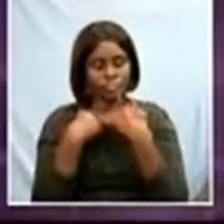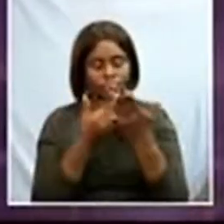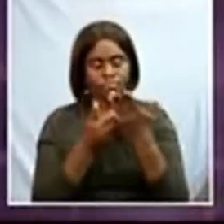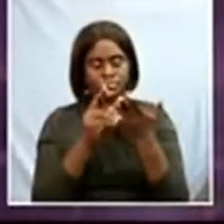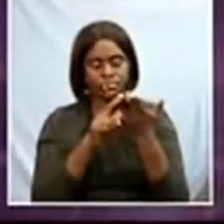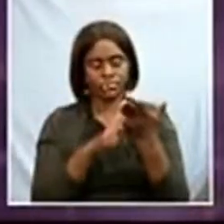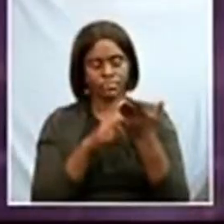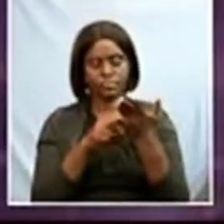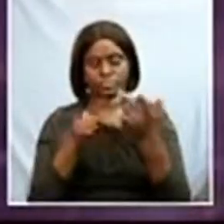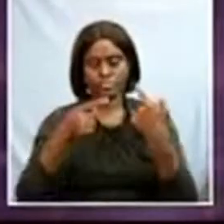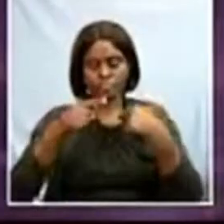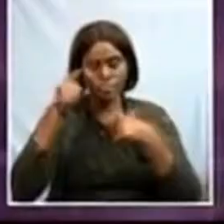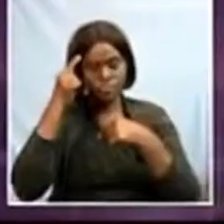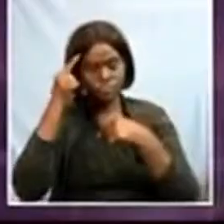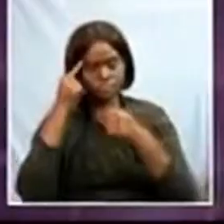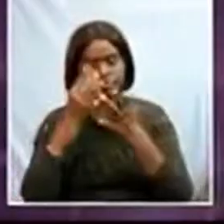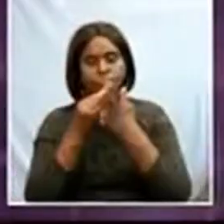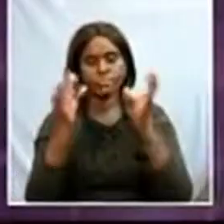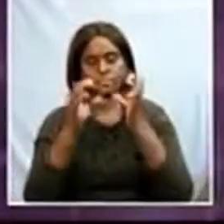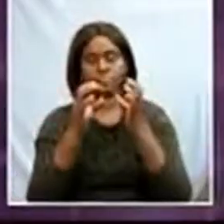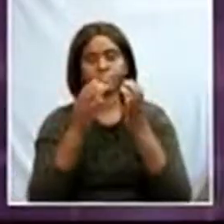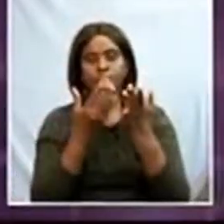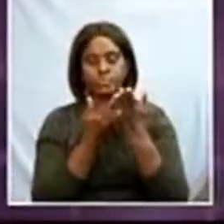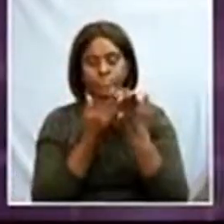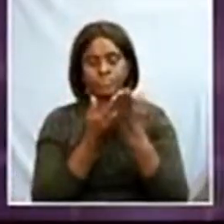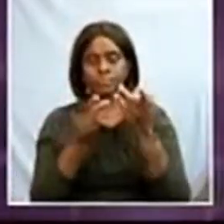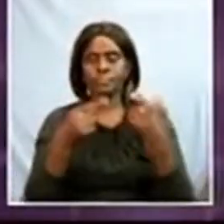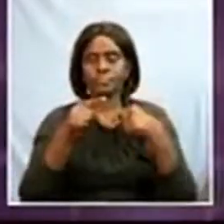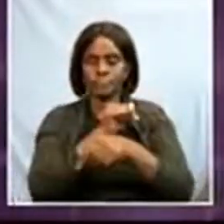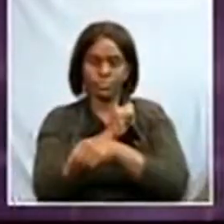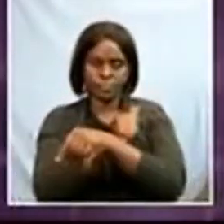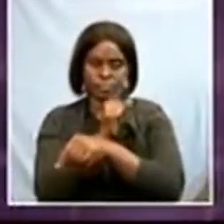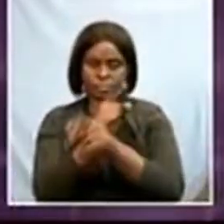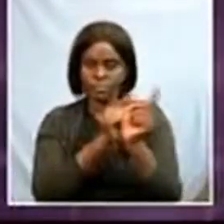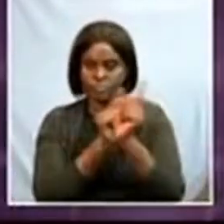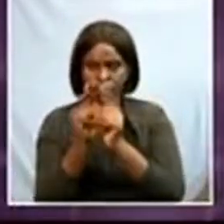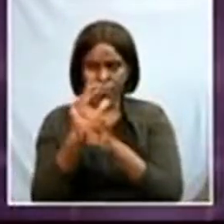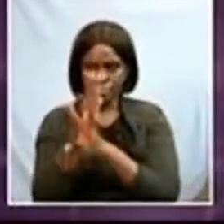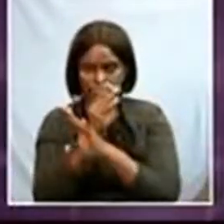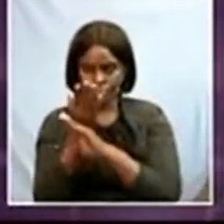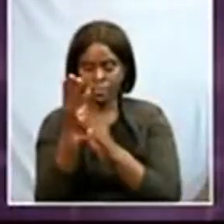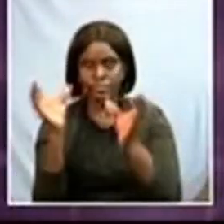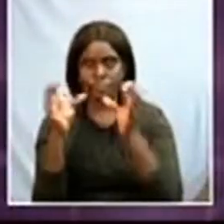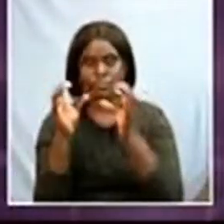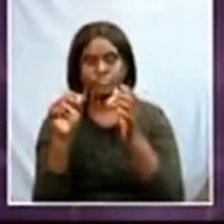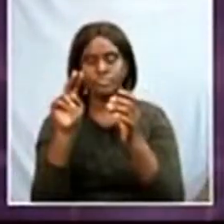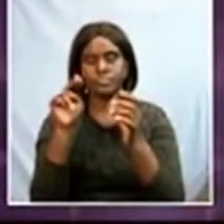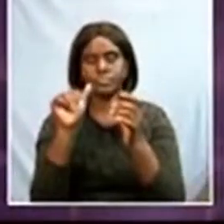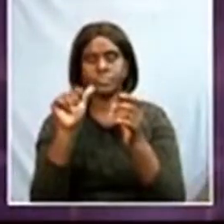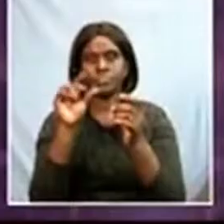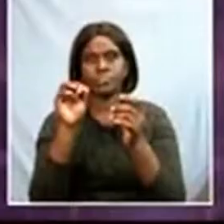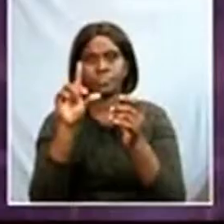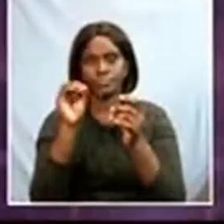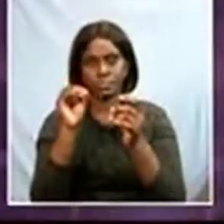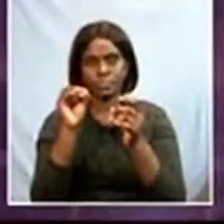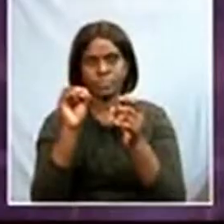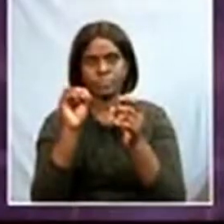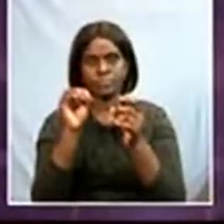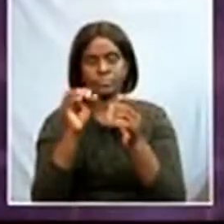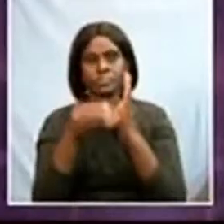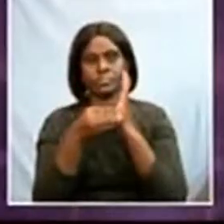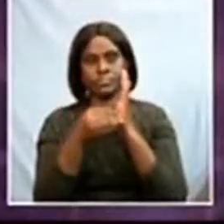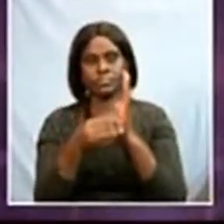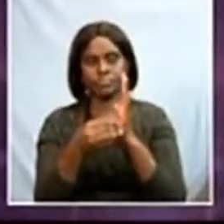report is the Local Government Accounts Committee, and the local authority that is appearing before this committee is NALOLO, and it is being